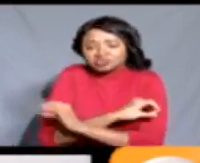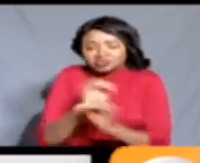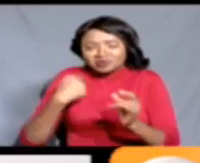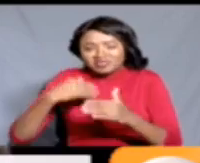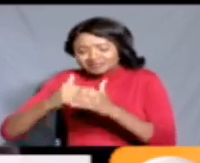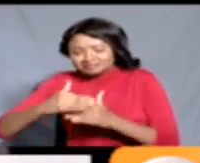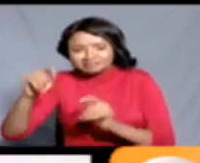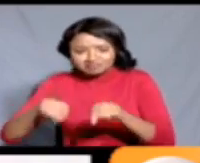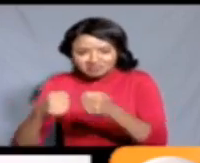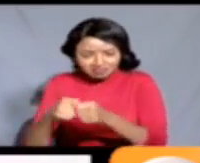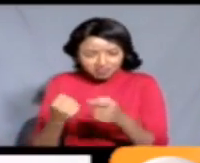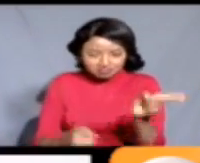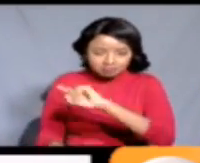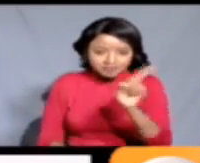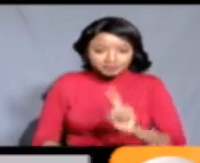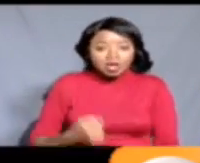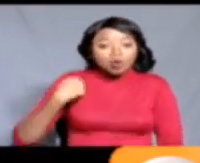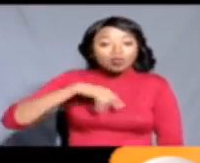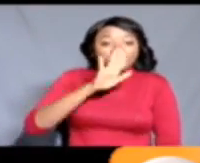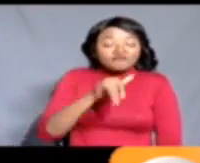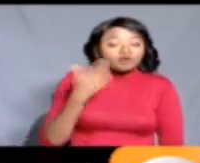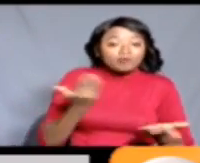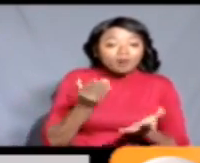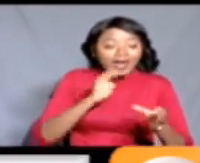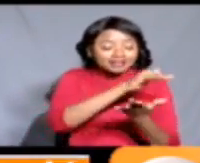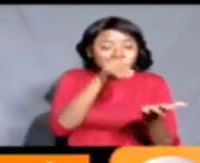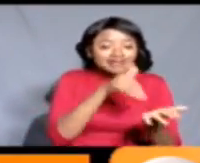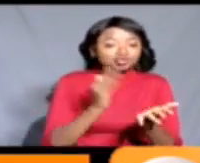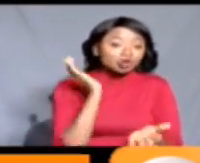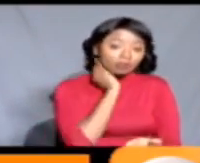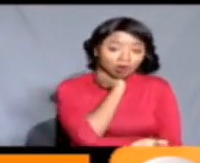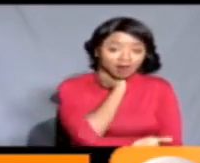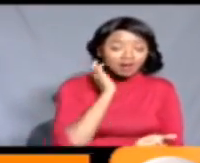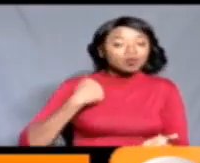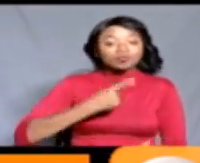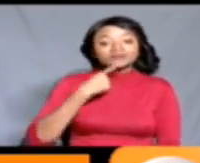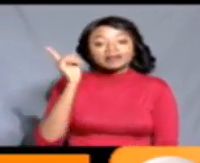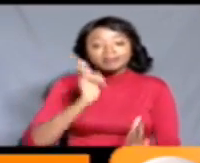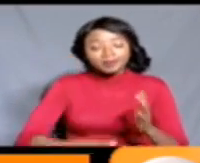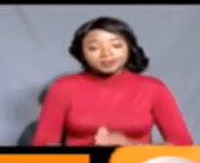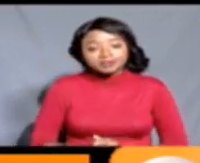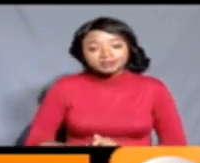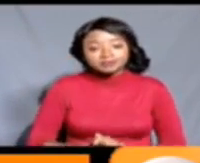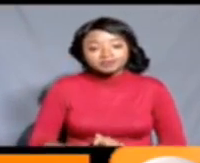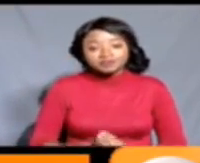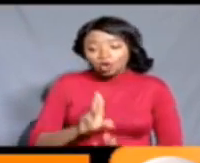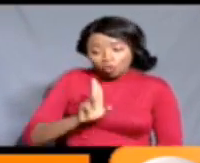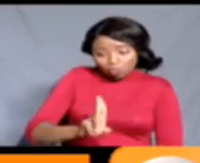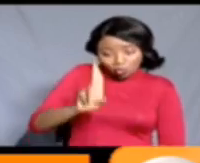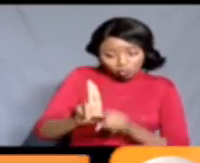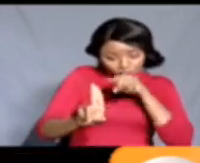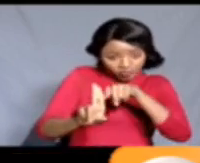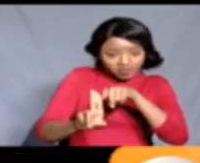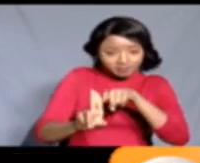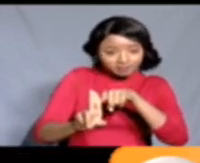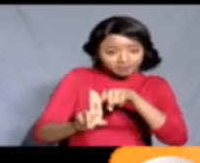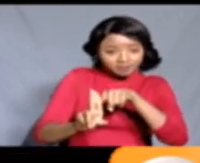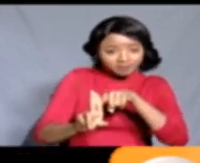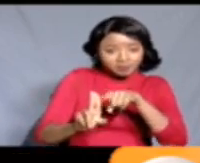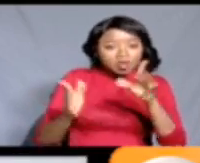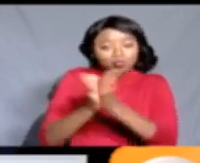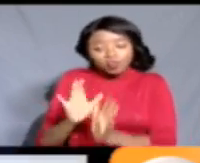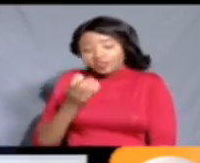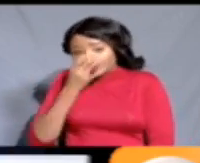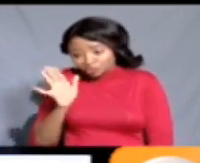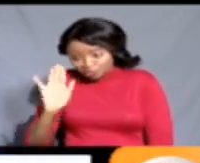Sisi ambao tumetoka katika sentro huko Murang'a, sisi tunasema ya kwamba Uhuru Muigai Kenyatta na